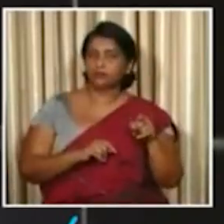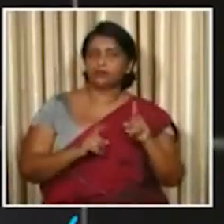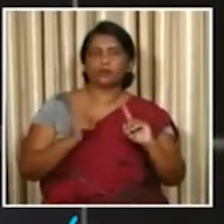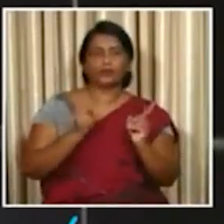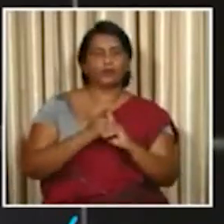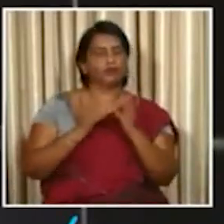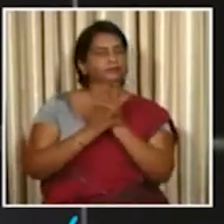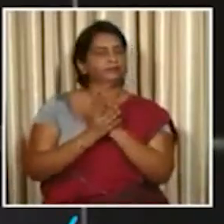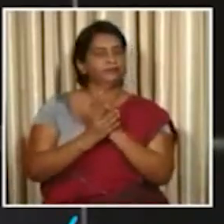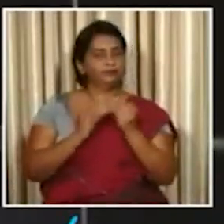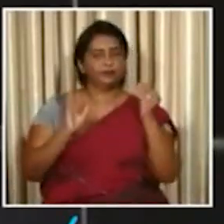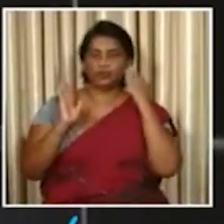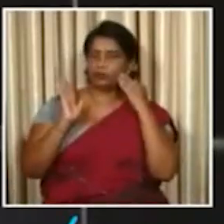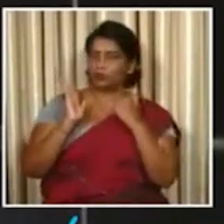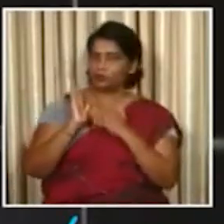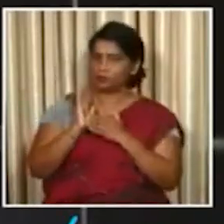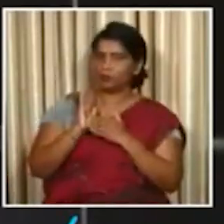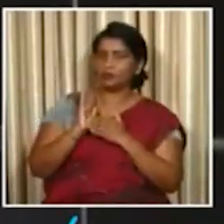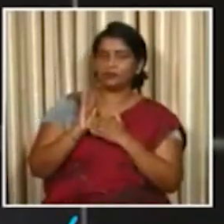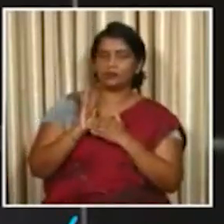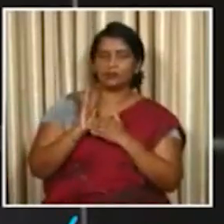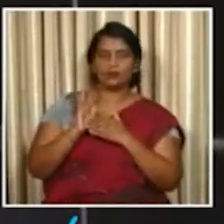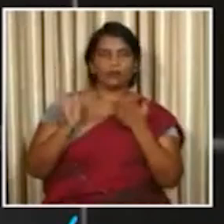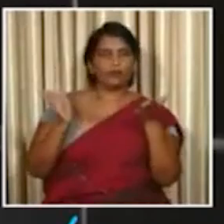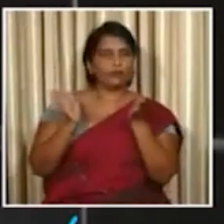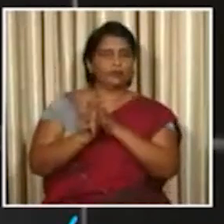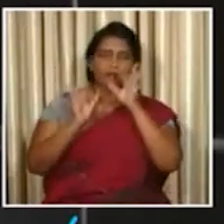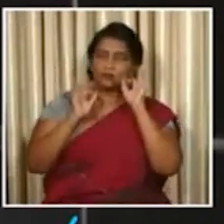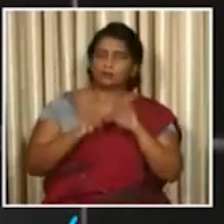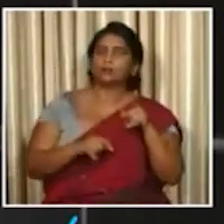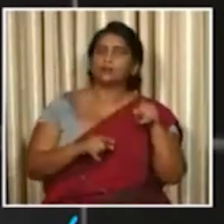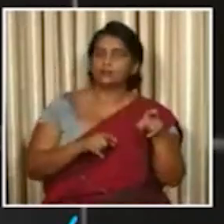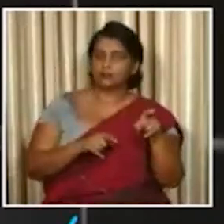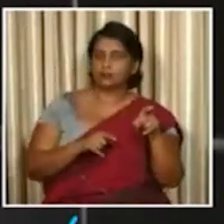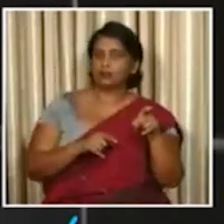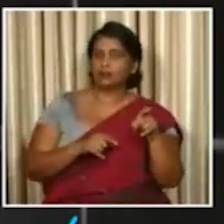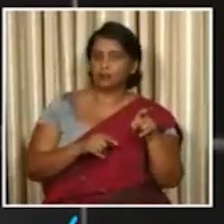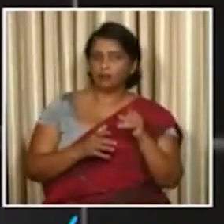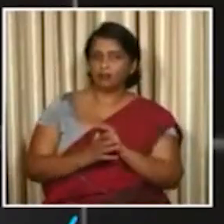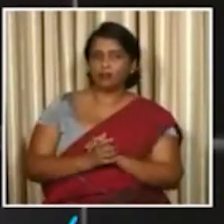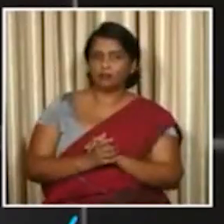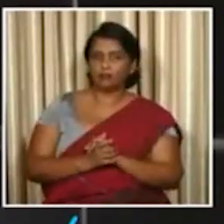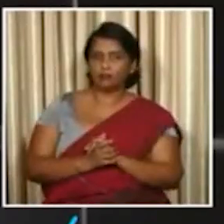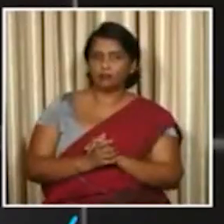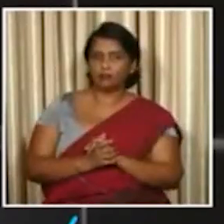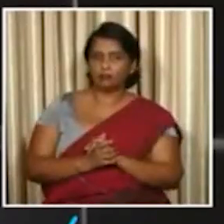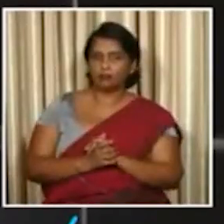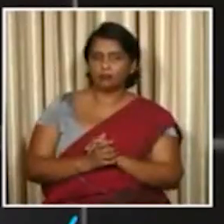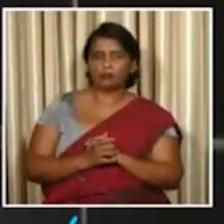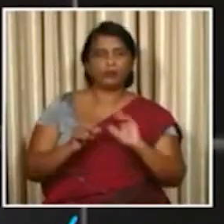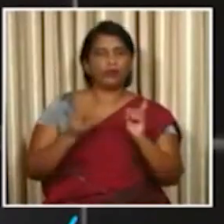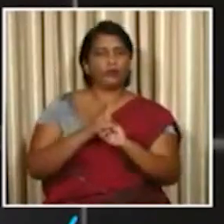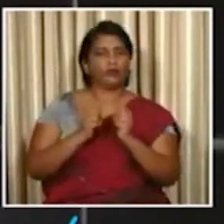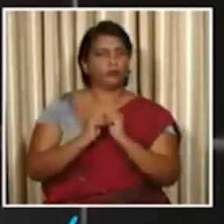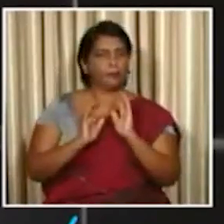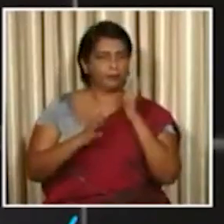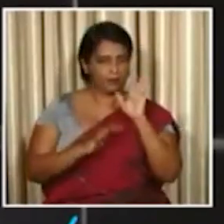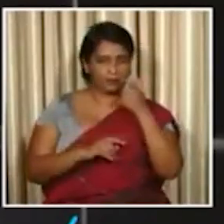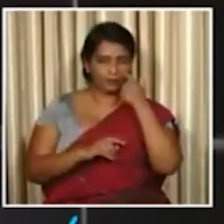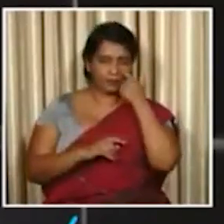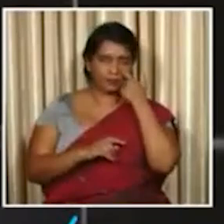legal concerns in the region. Already, over 500 Palestinians have